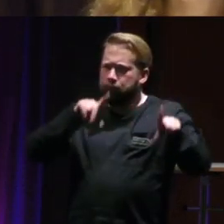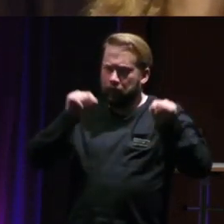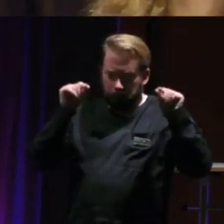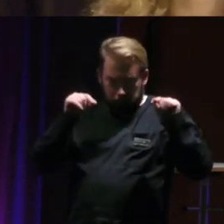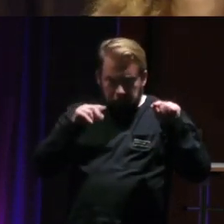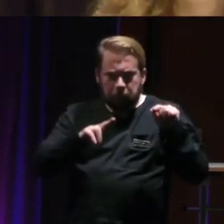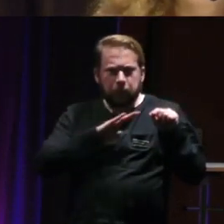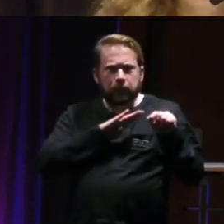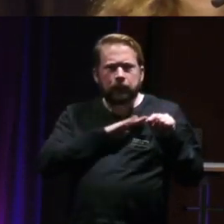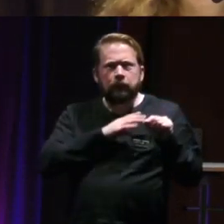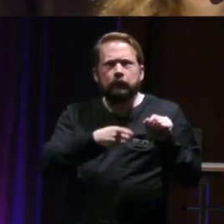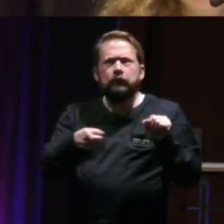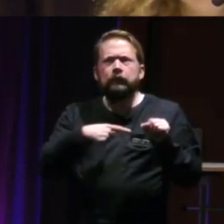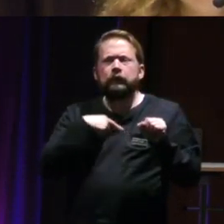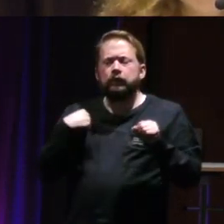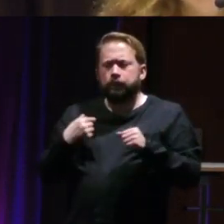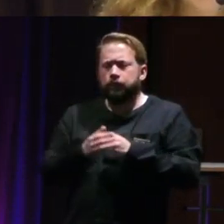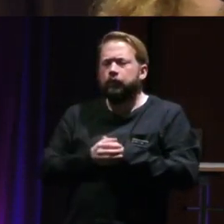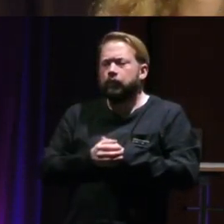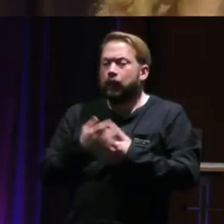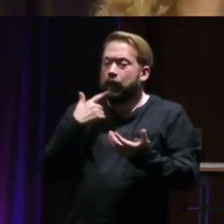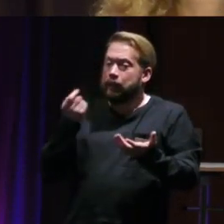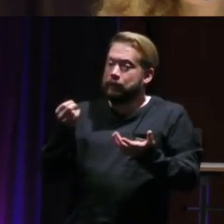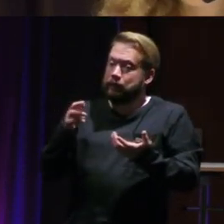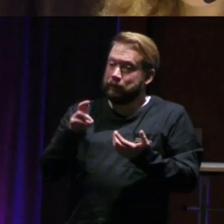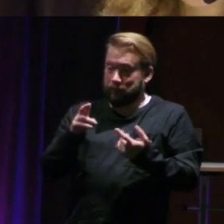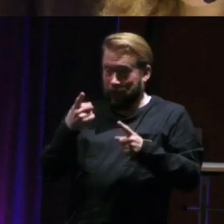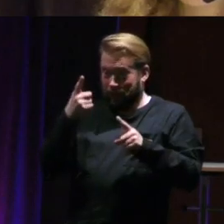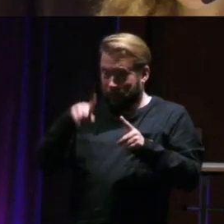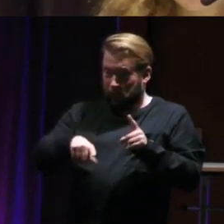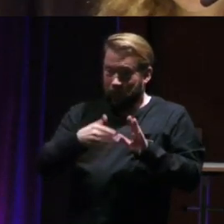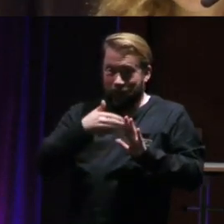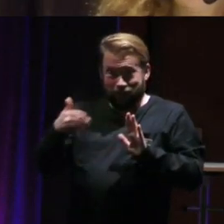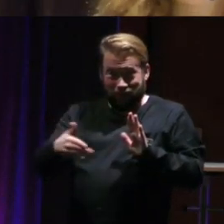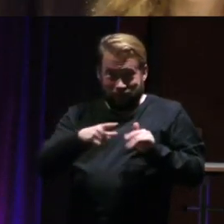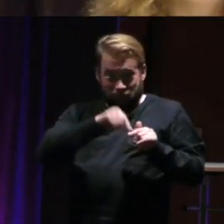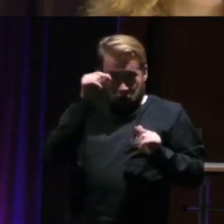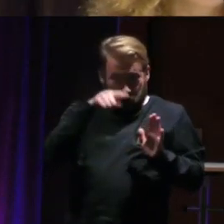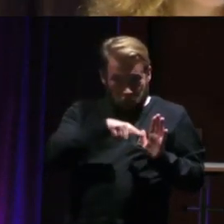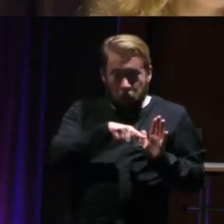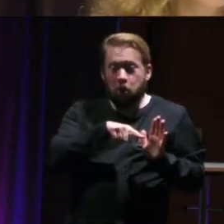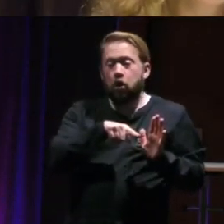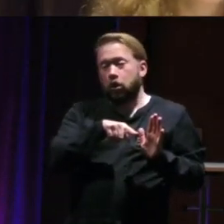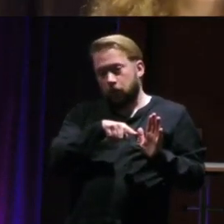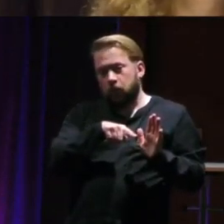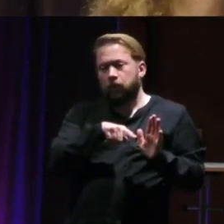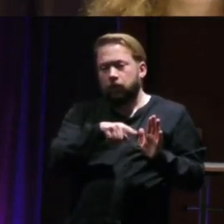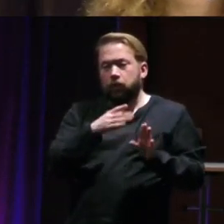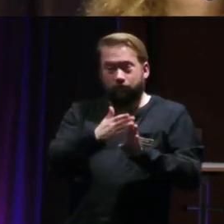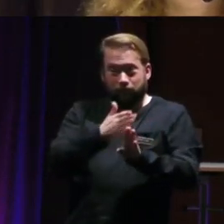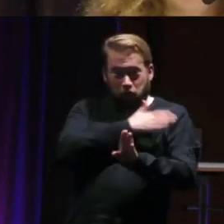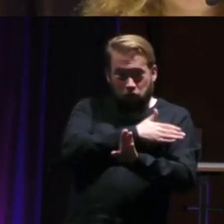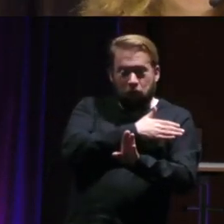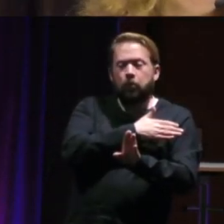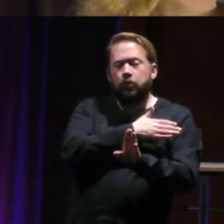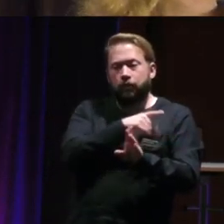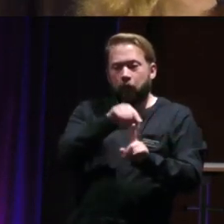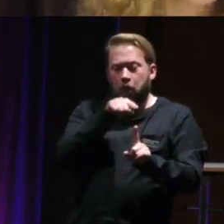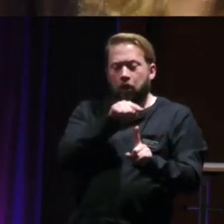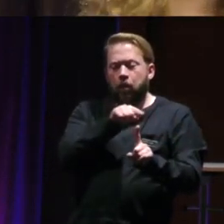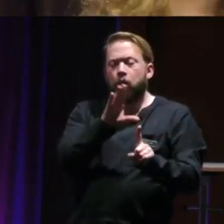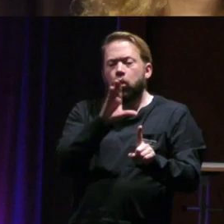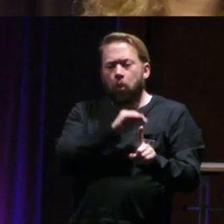1 month before the elections, and we decided to do another song, Mother Mary Banish Putin. We performed 40 seconds